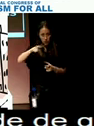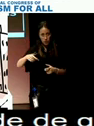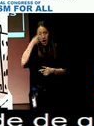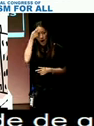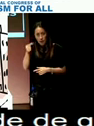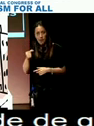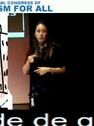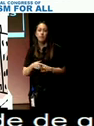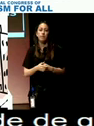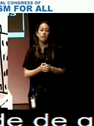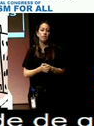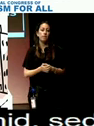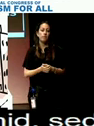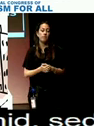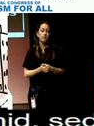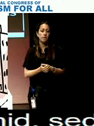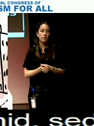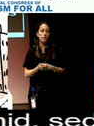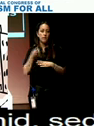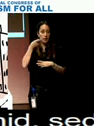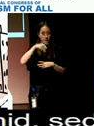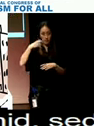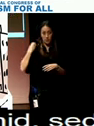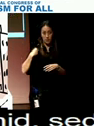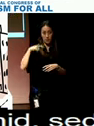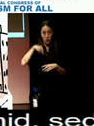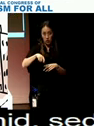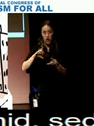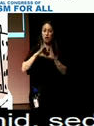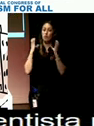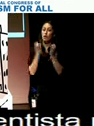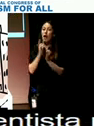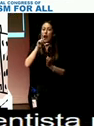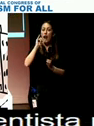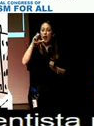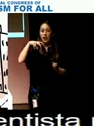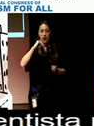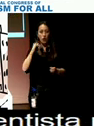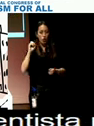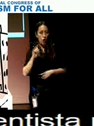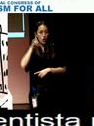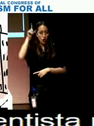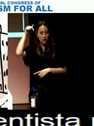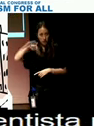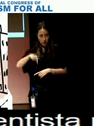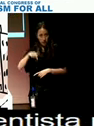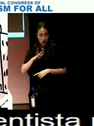It's a Renaissance palace, which is perfectly accessible. The Palace of Congress, Lienzo Norte, the